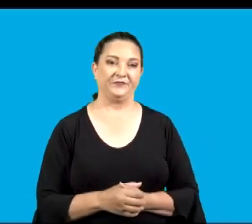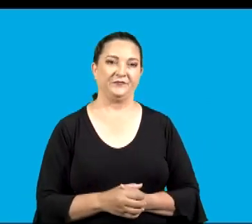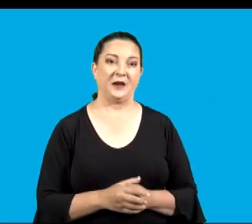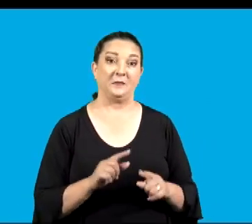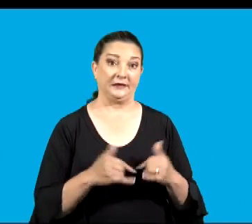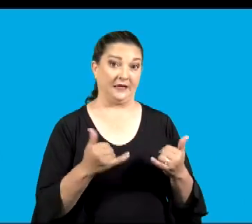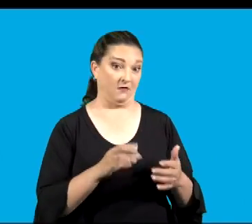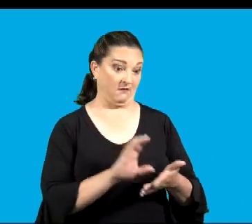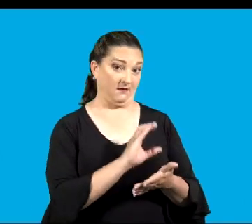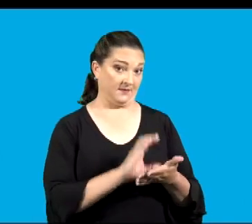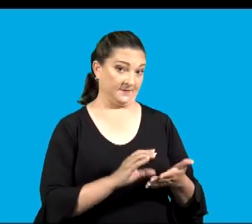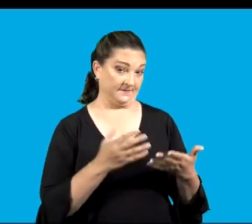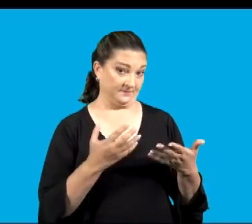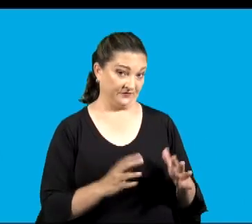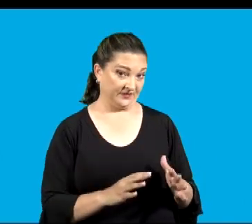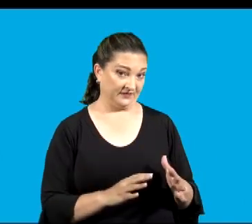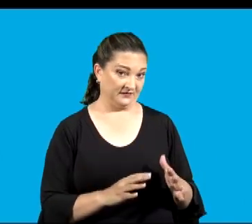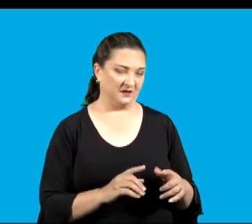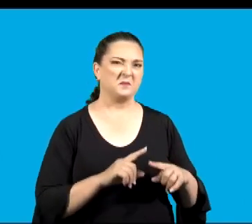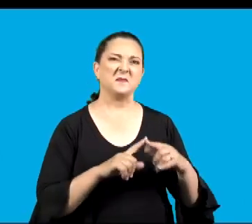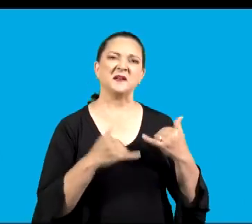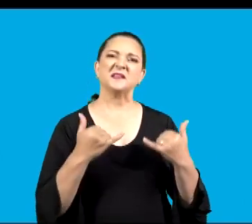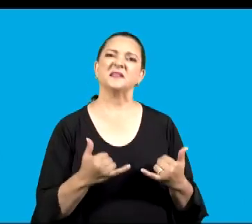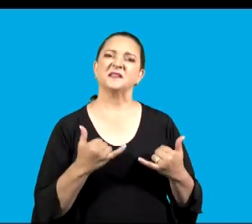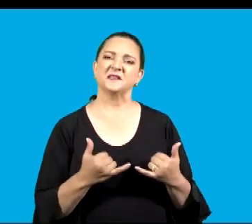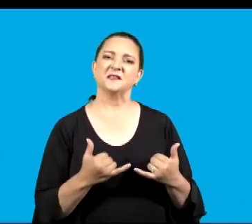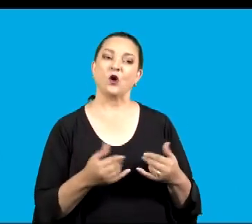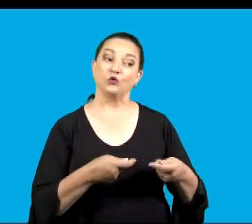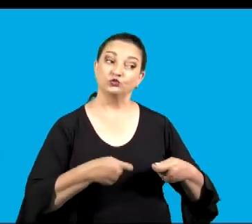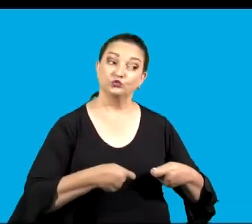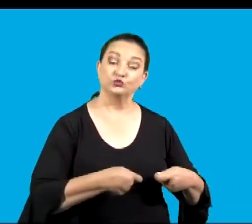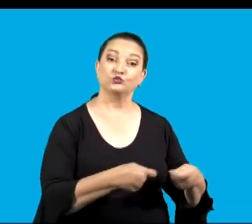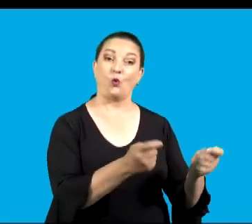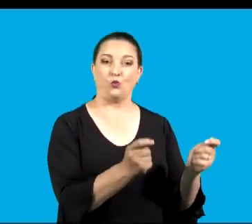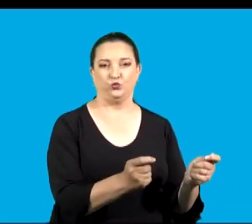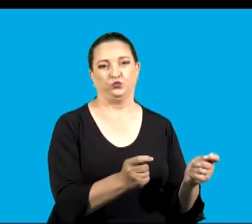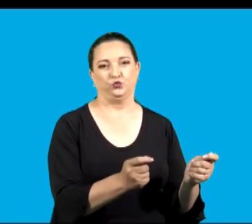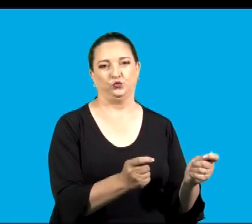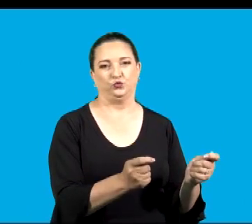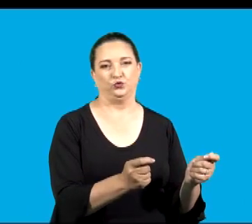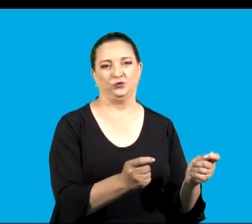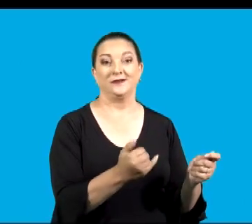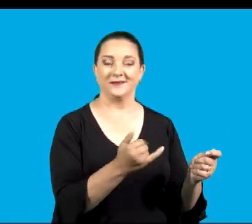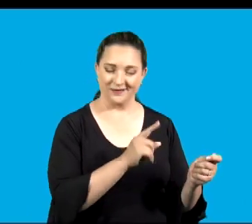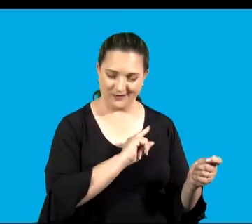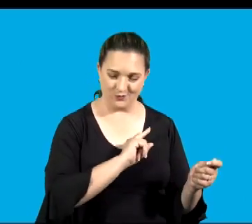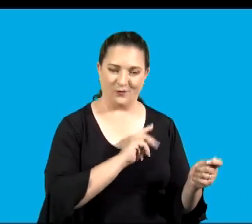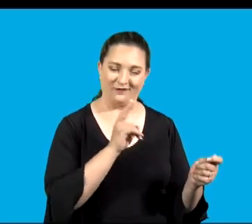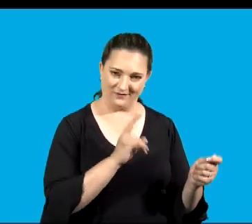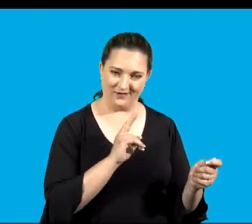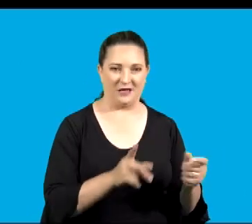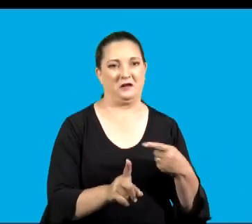remember, once we've canceled the error now, we now need to record the merchandise sold. So I come again, then I say